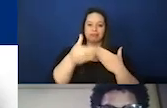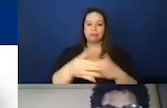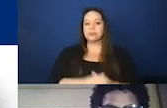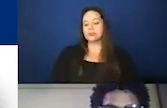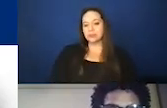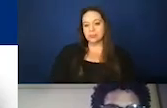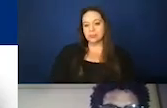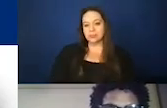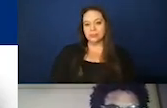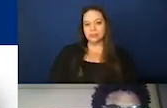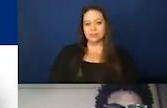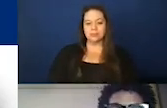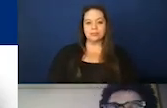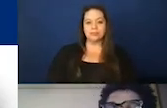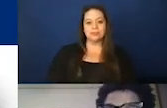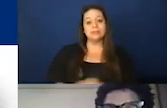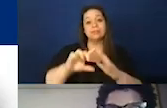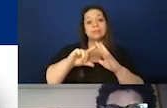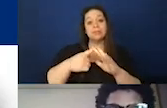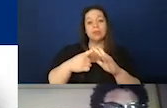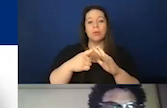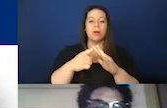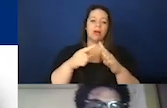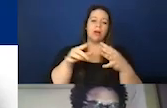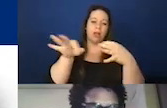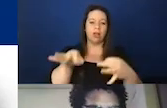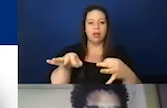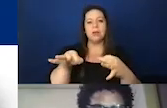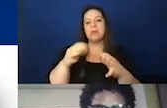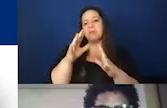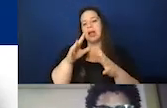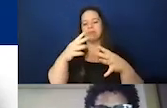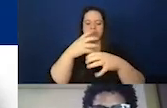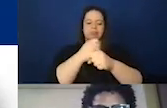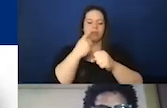through quickly an overview of what the hour will look like. Next slide, please.